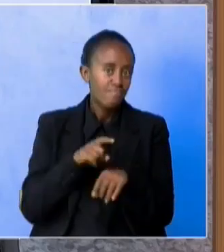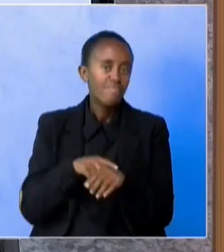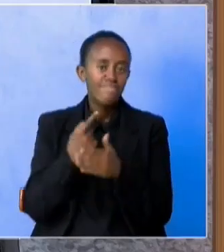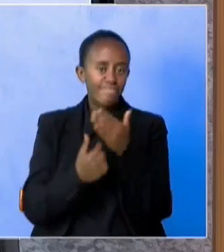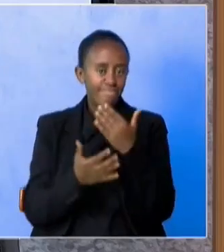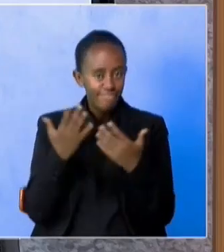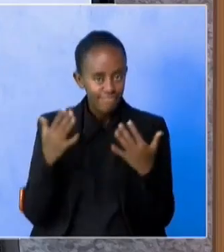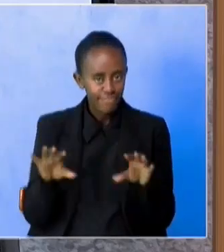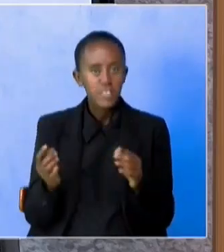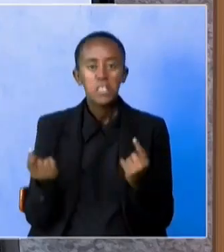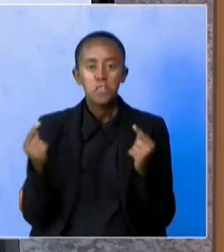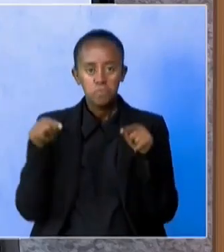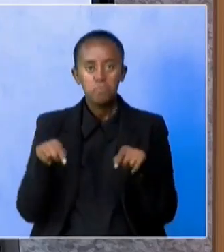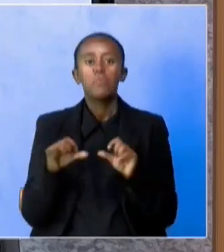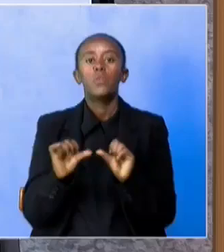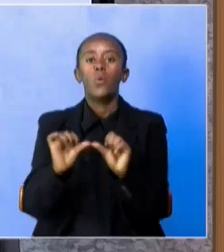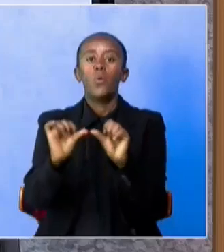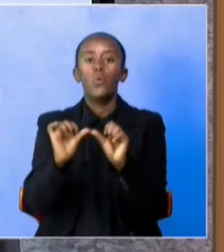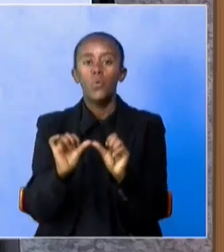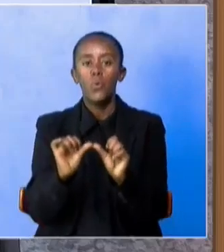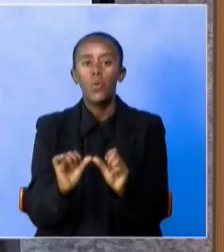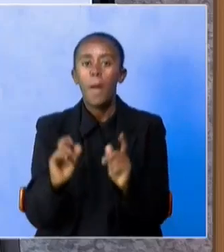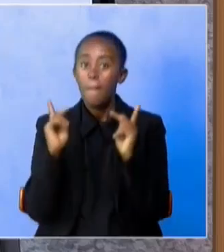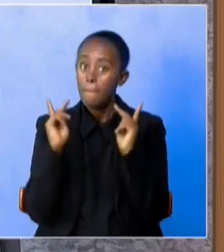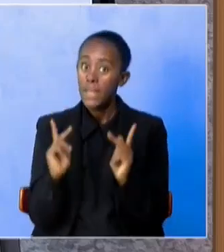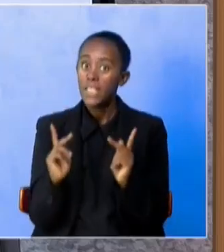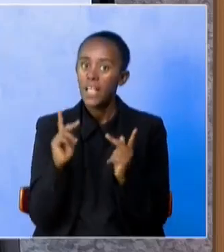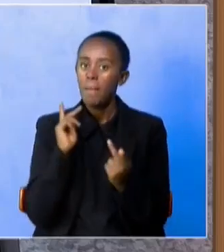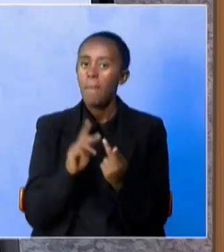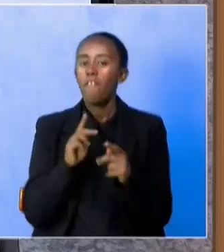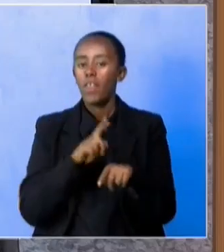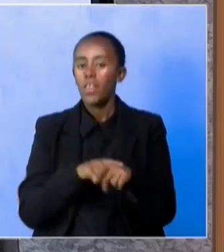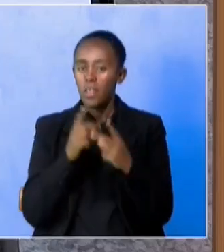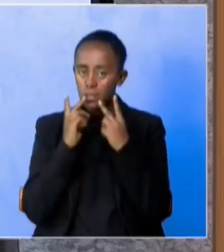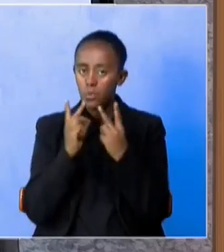the present perfect tense.